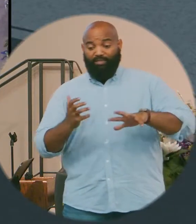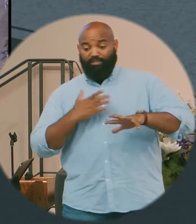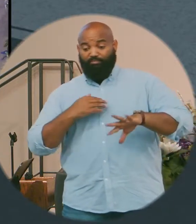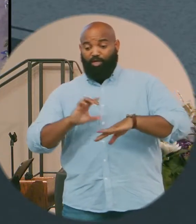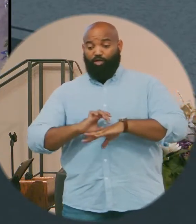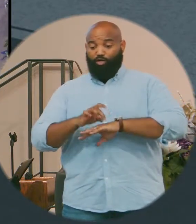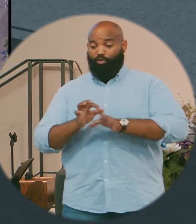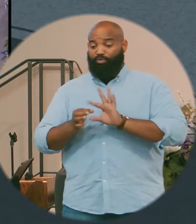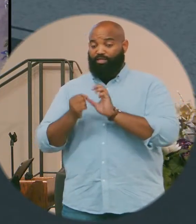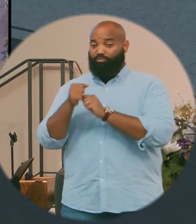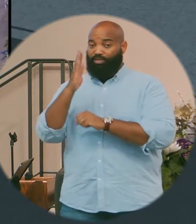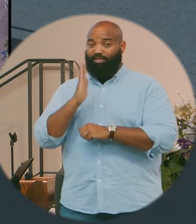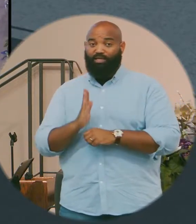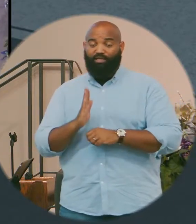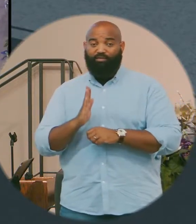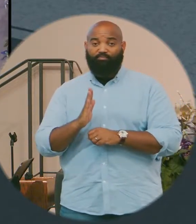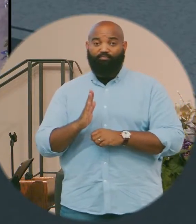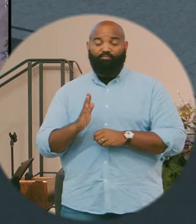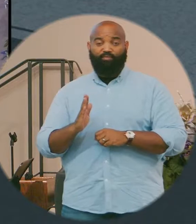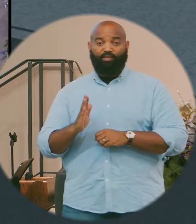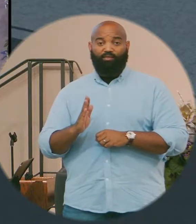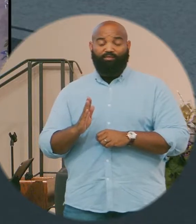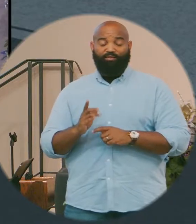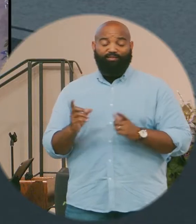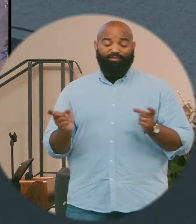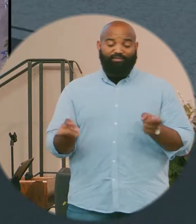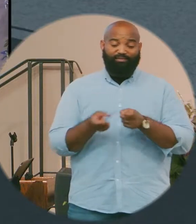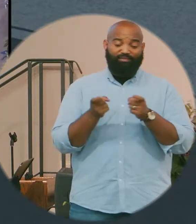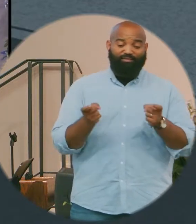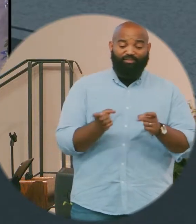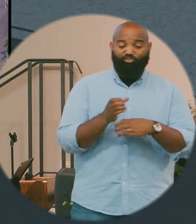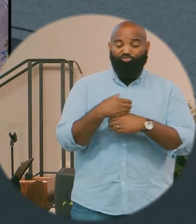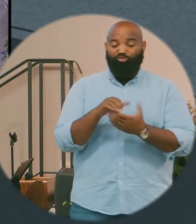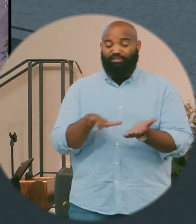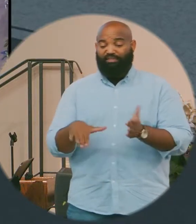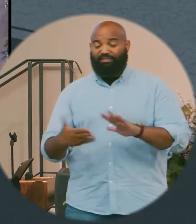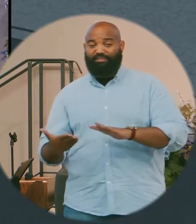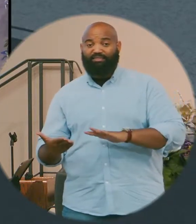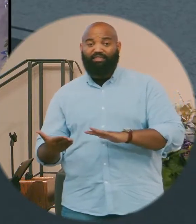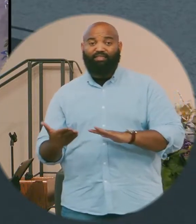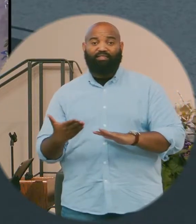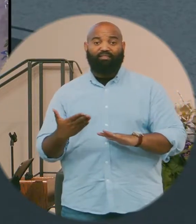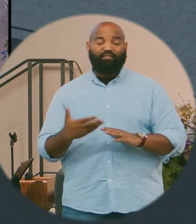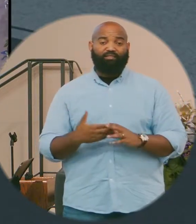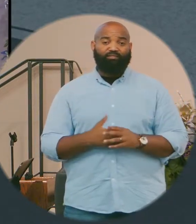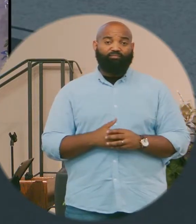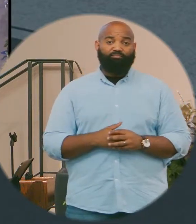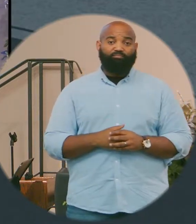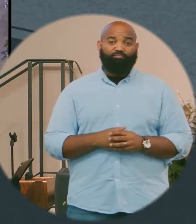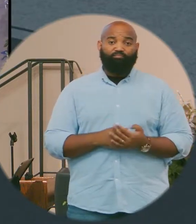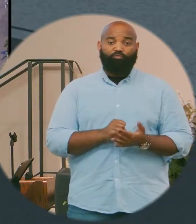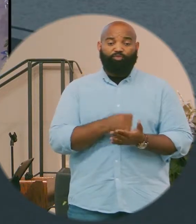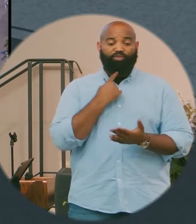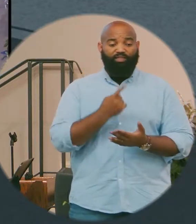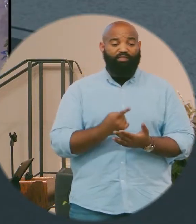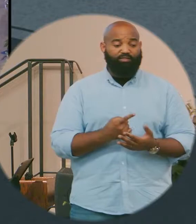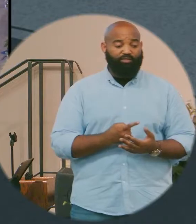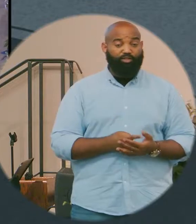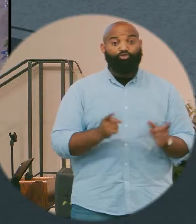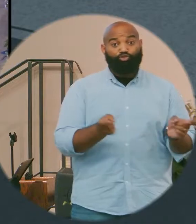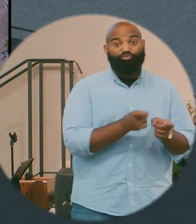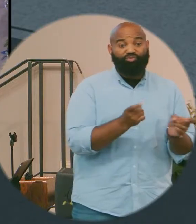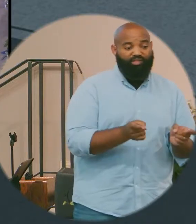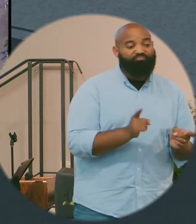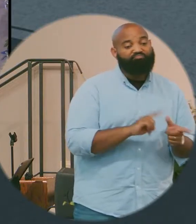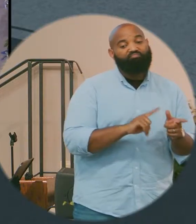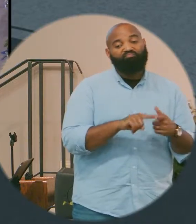God, but sin also causes death. Romans 6 and 23 says the wages of sin is death.